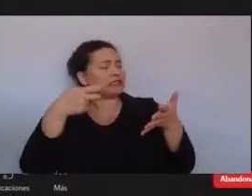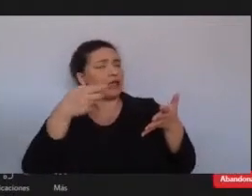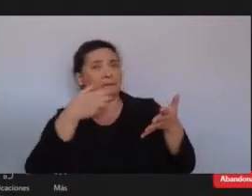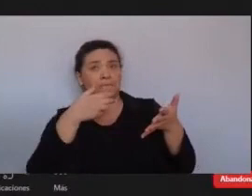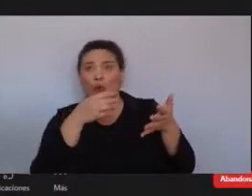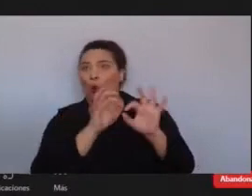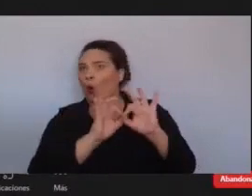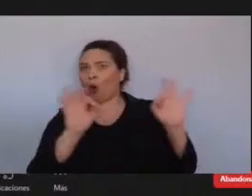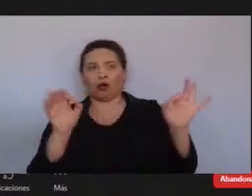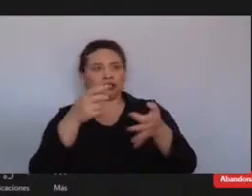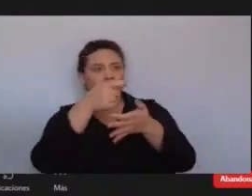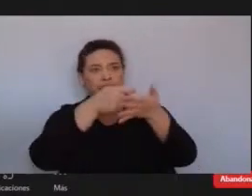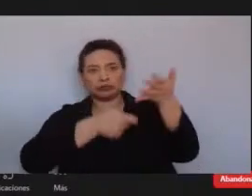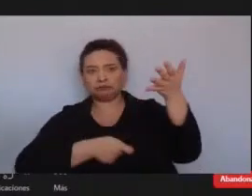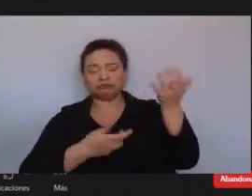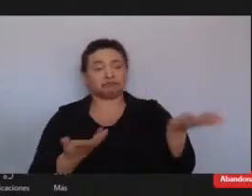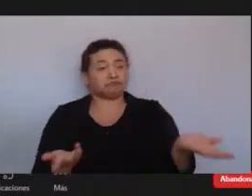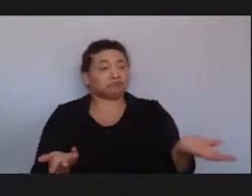I don't know,